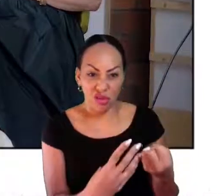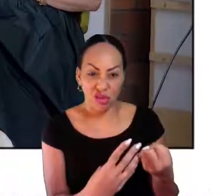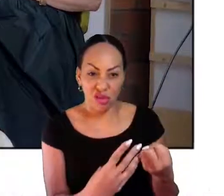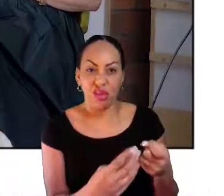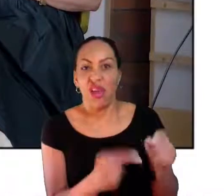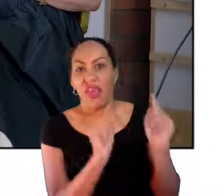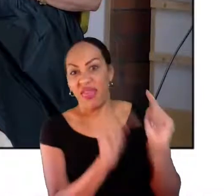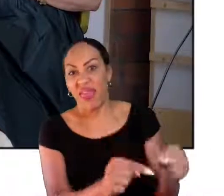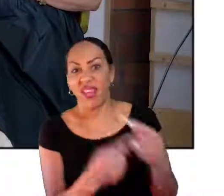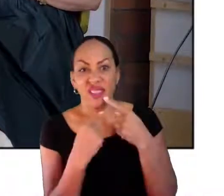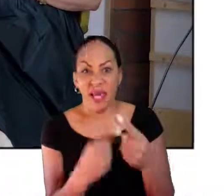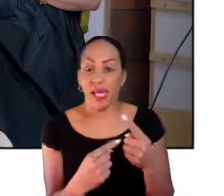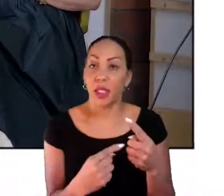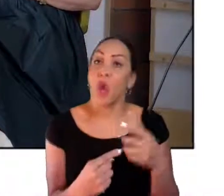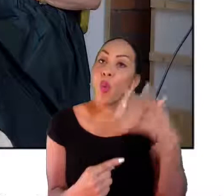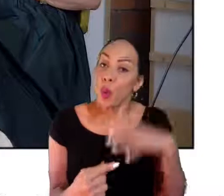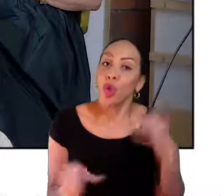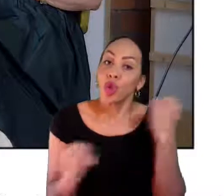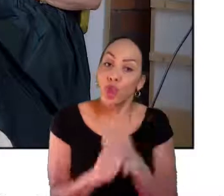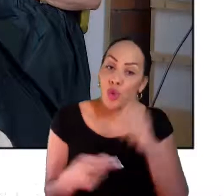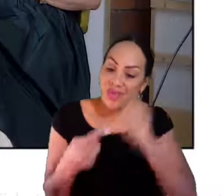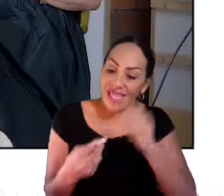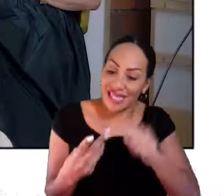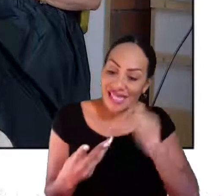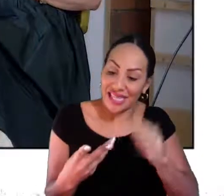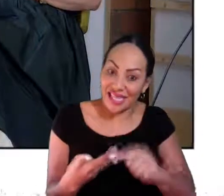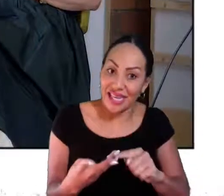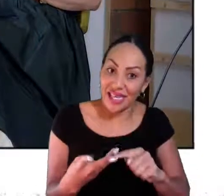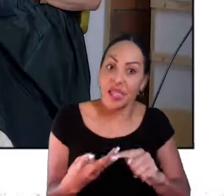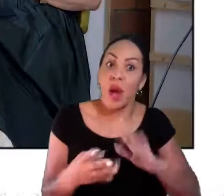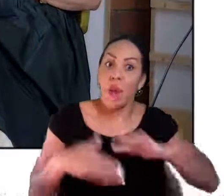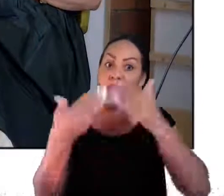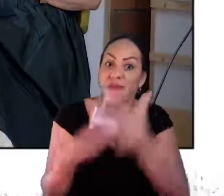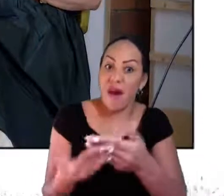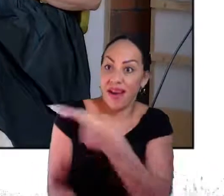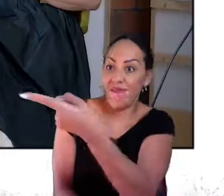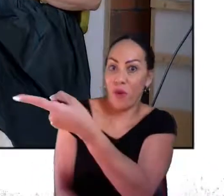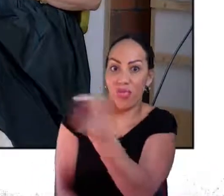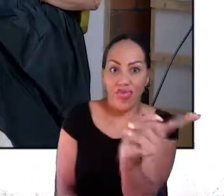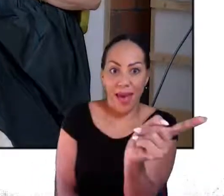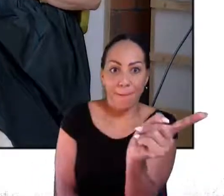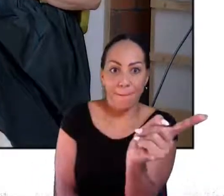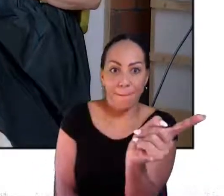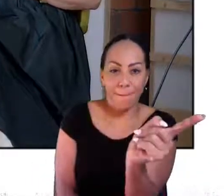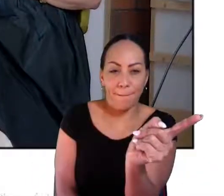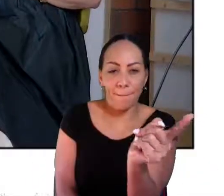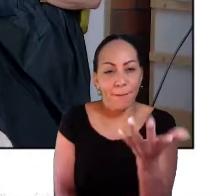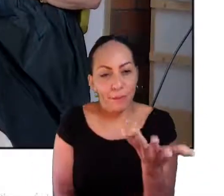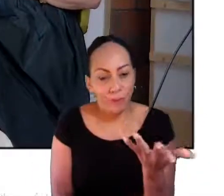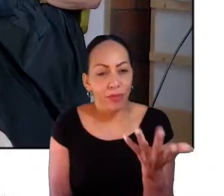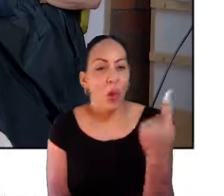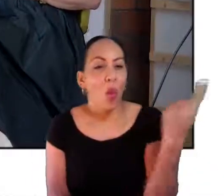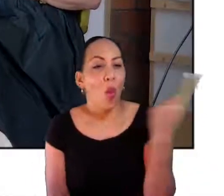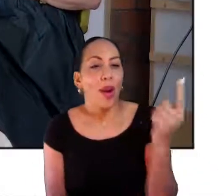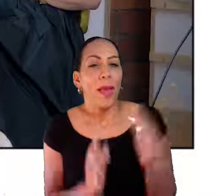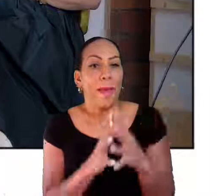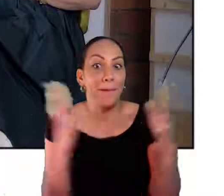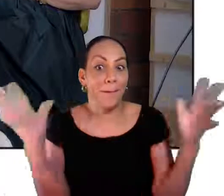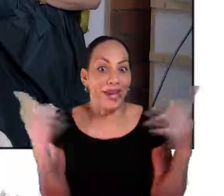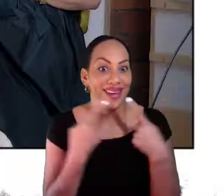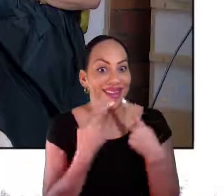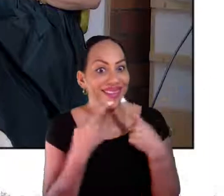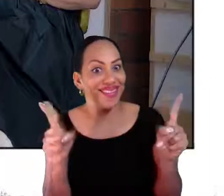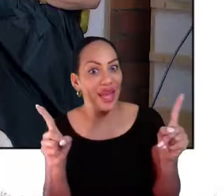here's who we could do this for. And I think it's a really, again, to go back to one of the massive statements that people made and kind